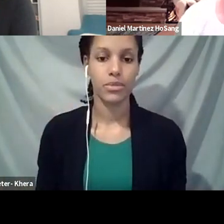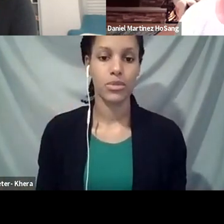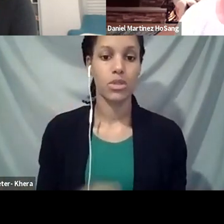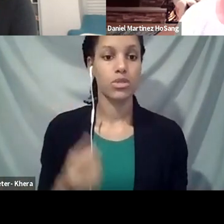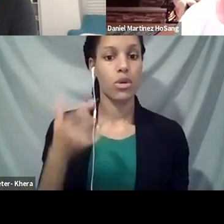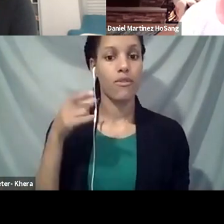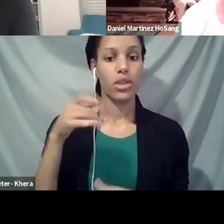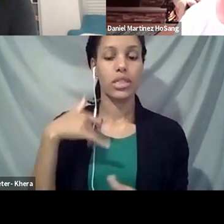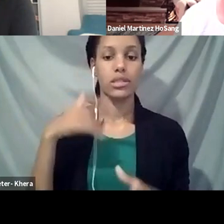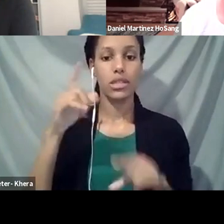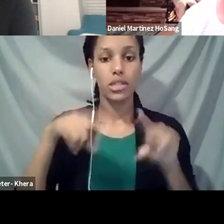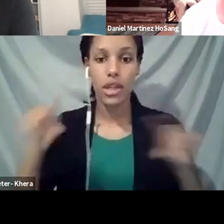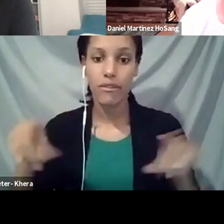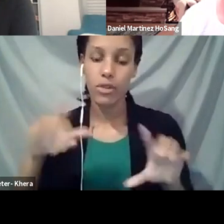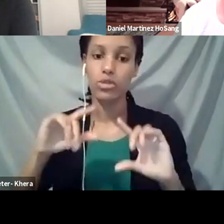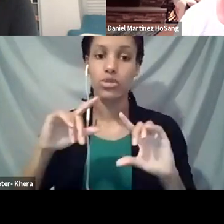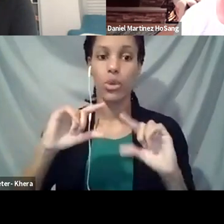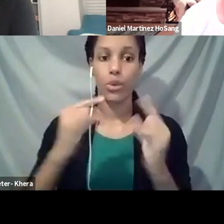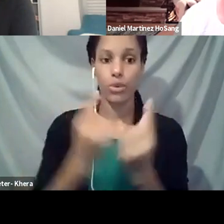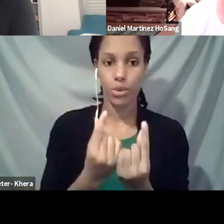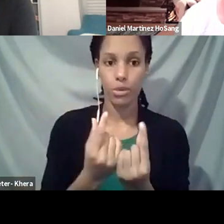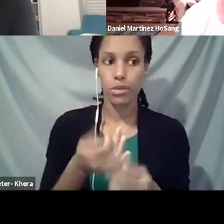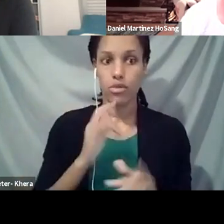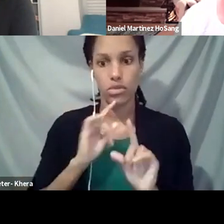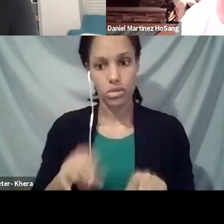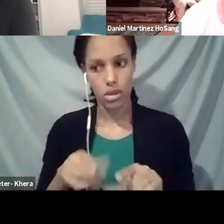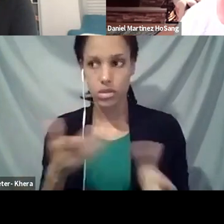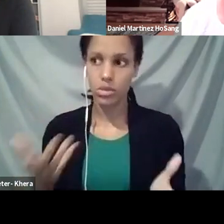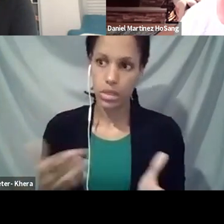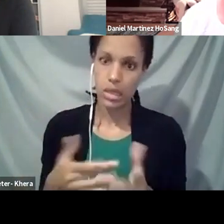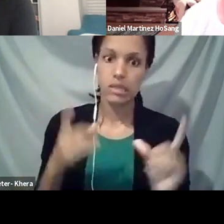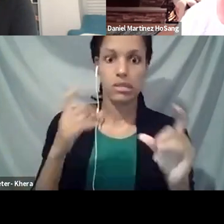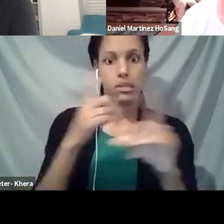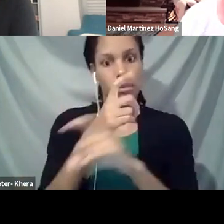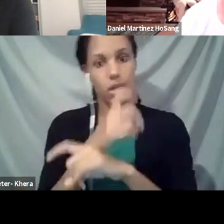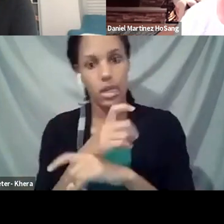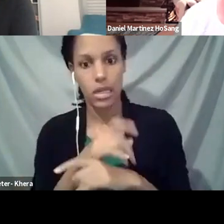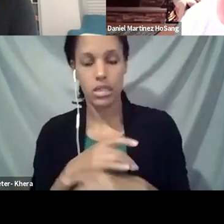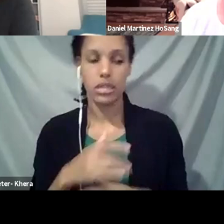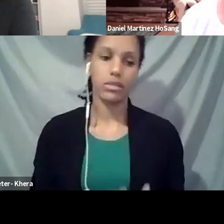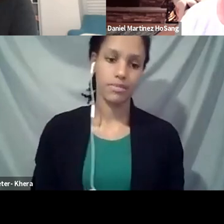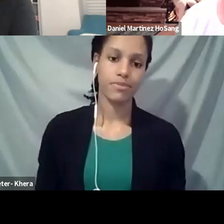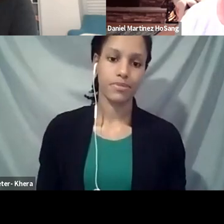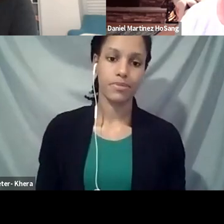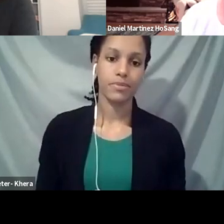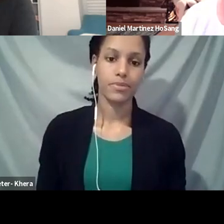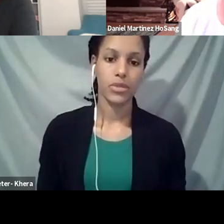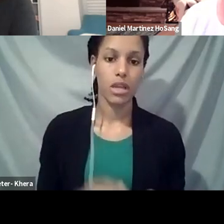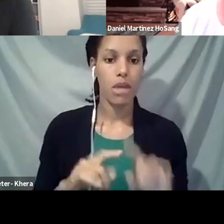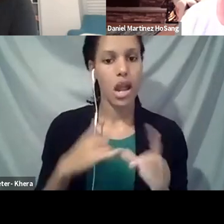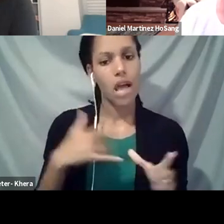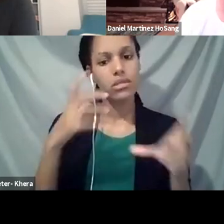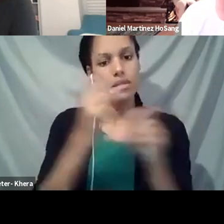Within this diverse group, the results were definitely quite complicated and nuanced. But to summarize some of the most